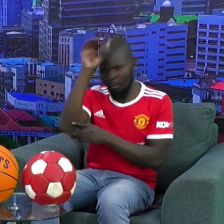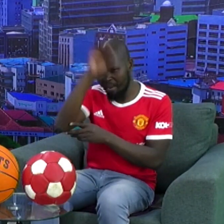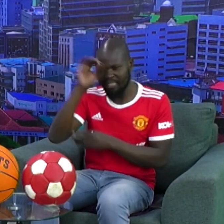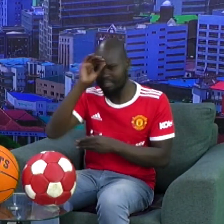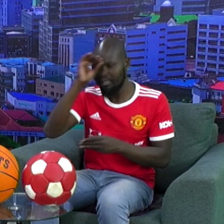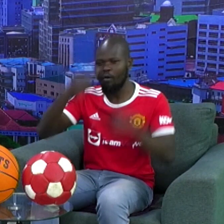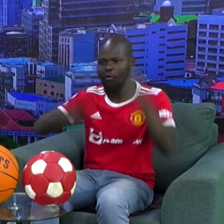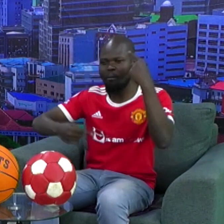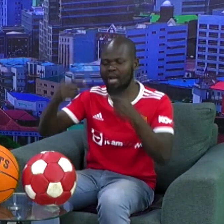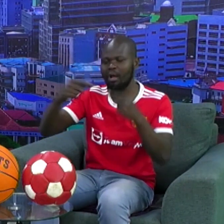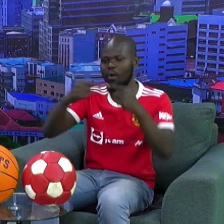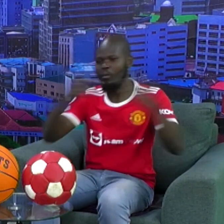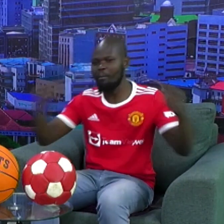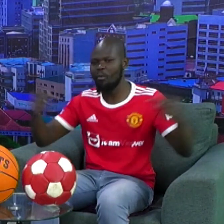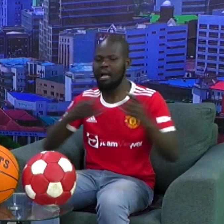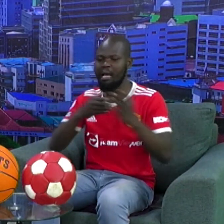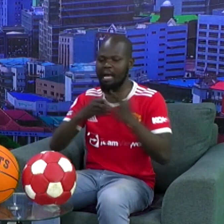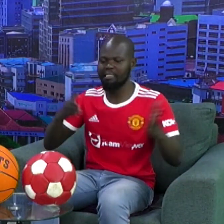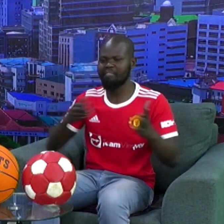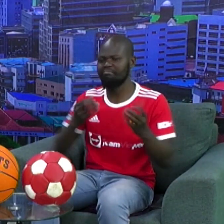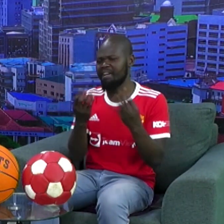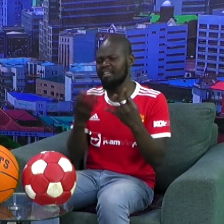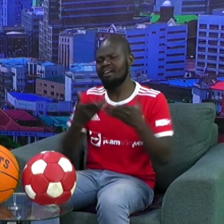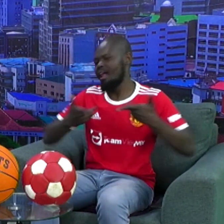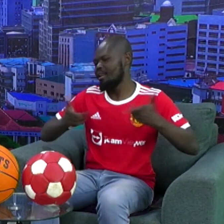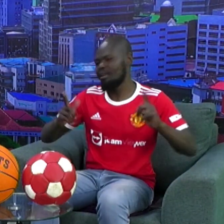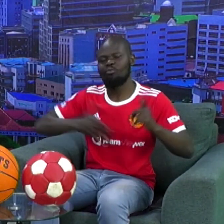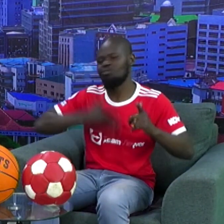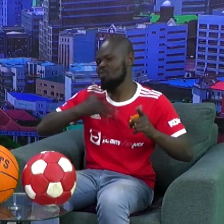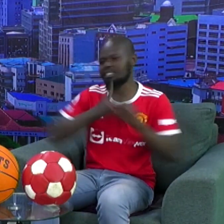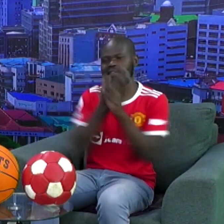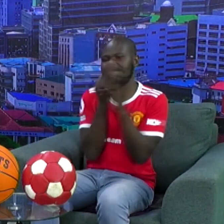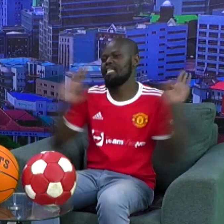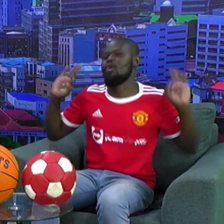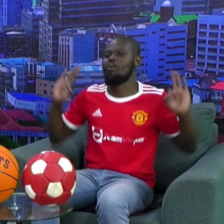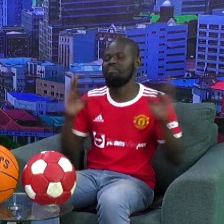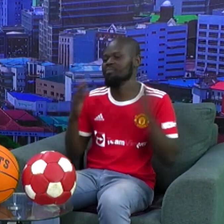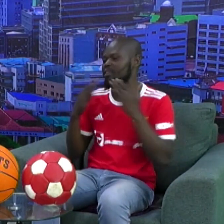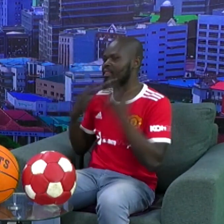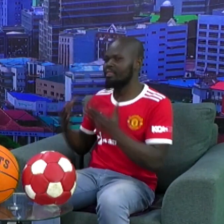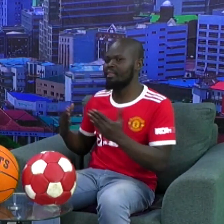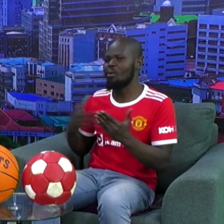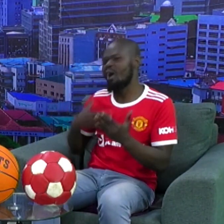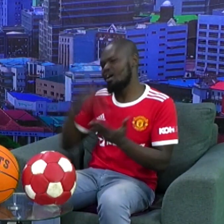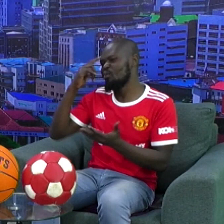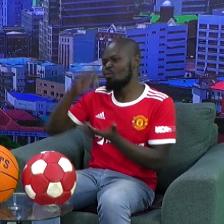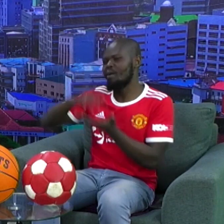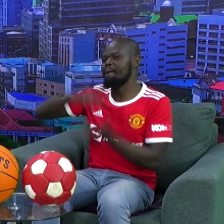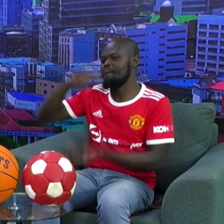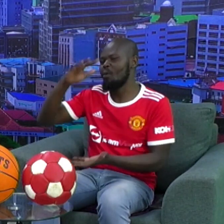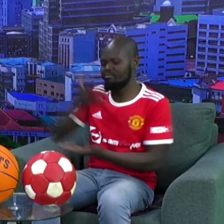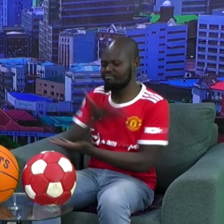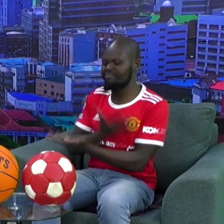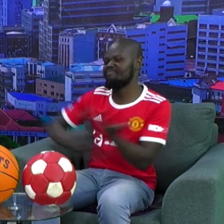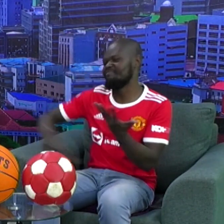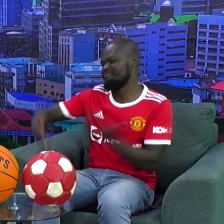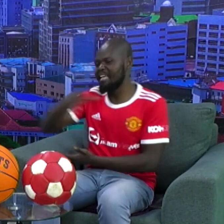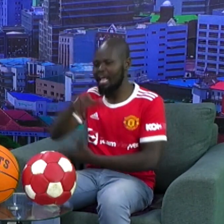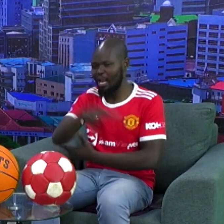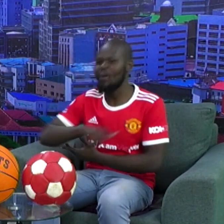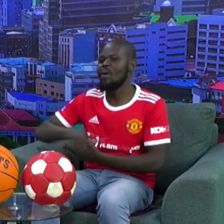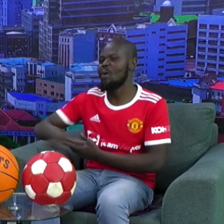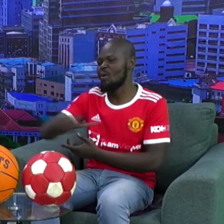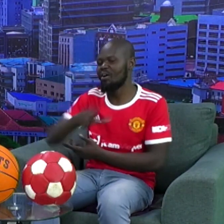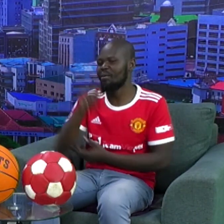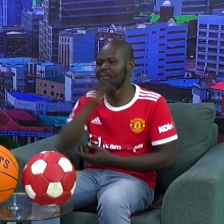us and send in your comments, and we will get to sample some of them and discuss here at